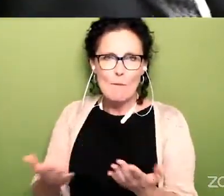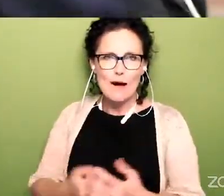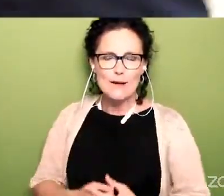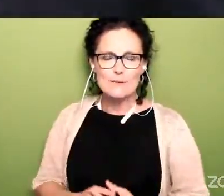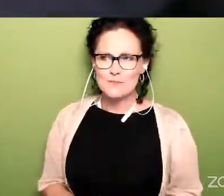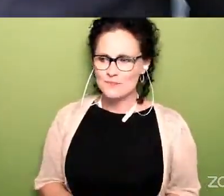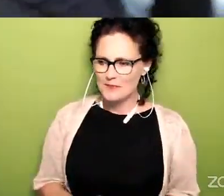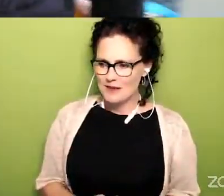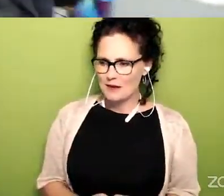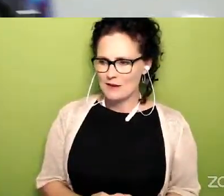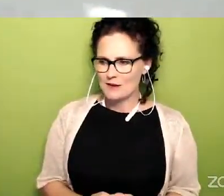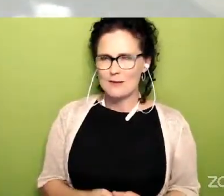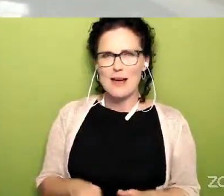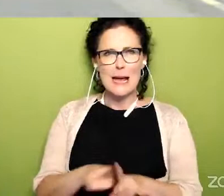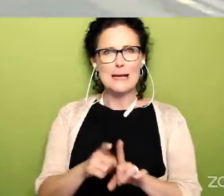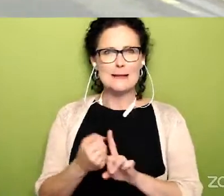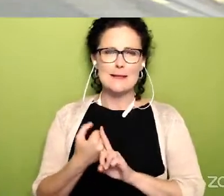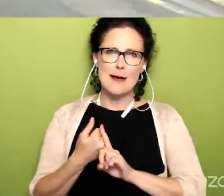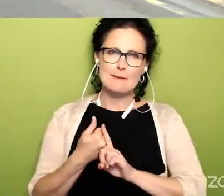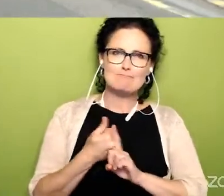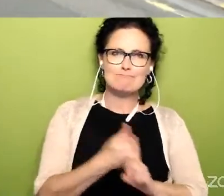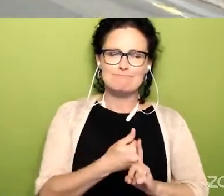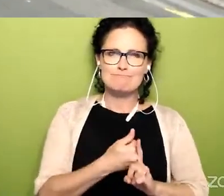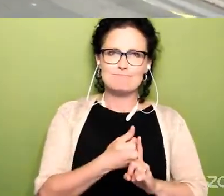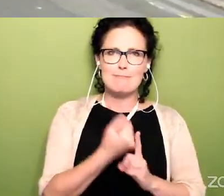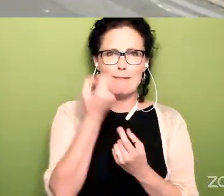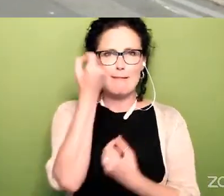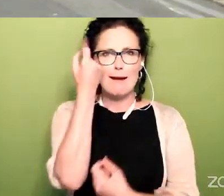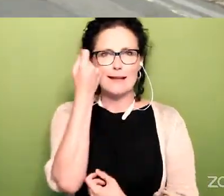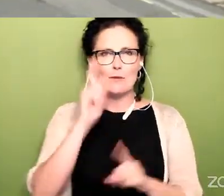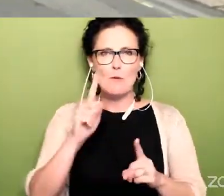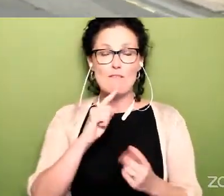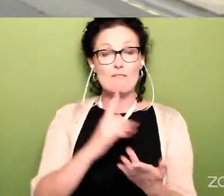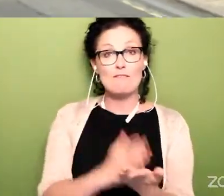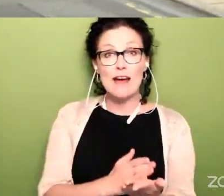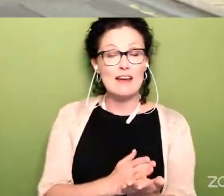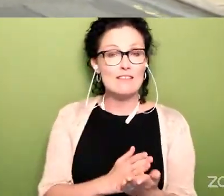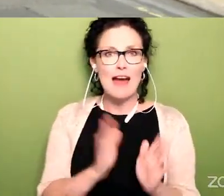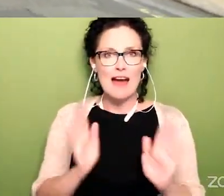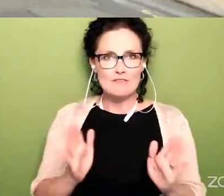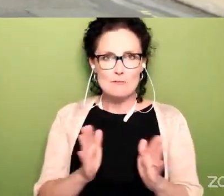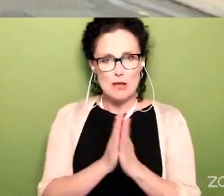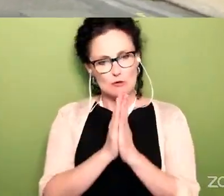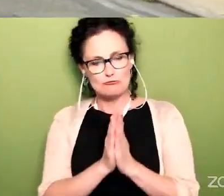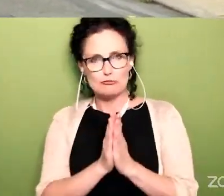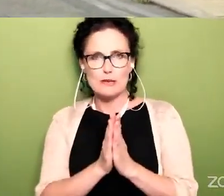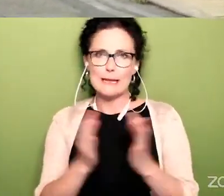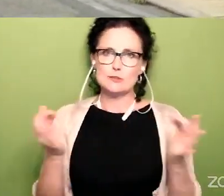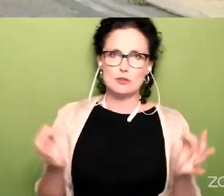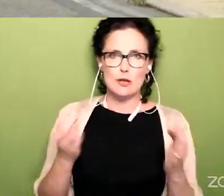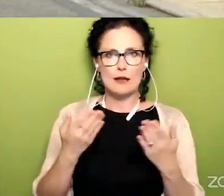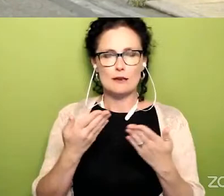the definition of faith has become a more wide thing, like from this project.